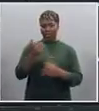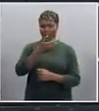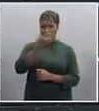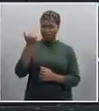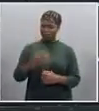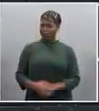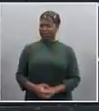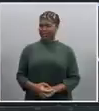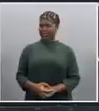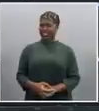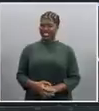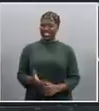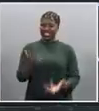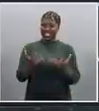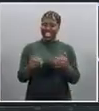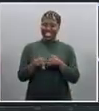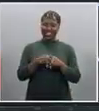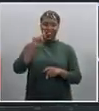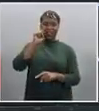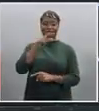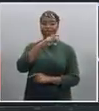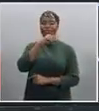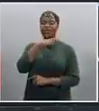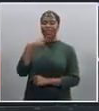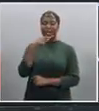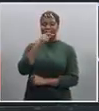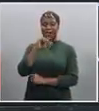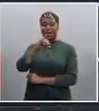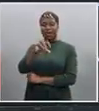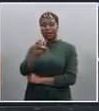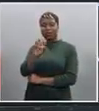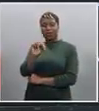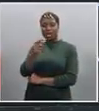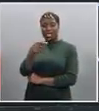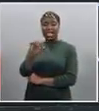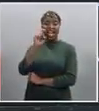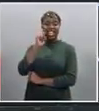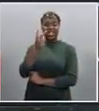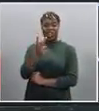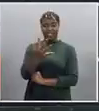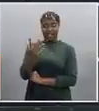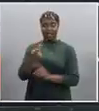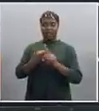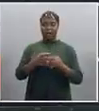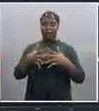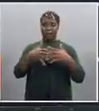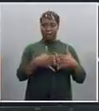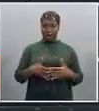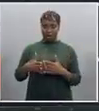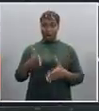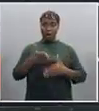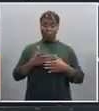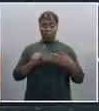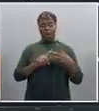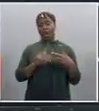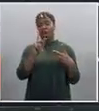is, probably in my age group. His real name is Chancellor Jonathan Bennett. He's 25. He comes from Chicago. He's worked with the likes of